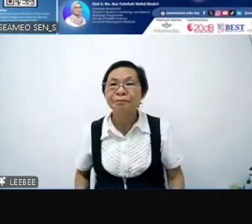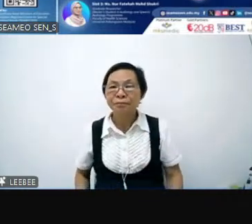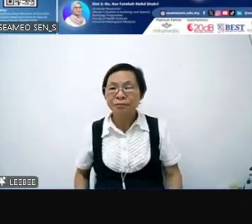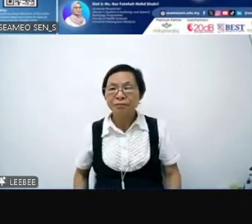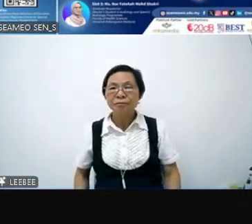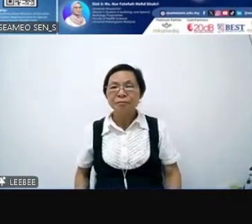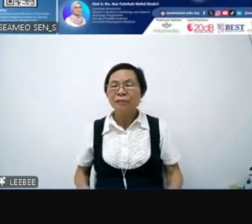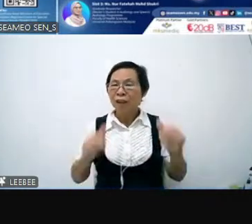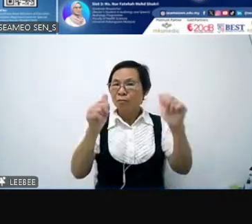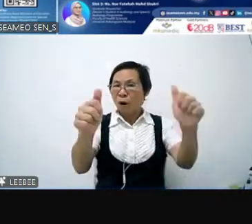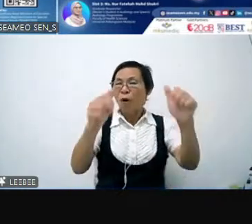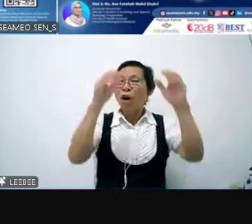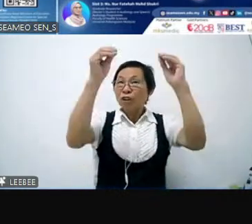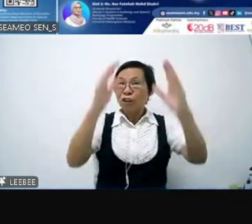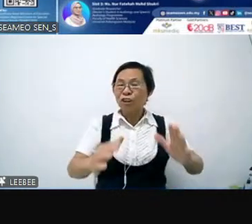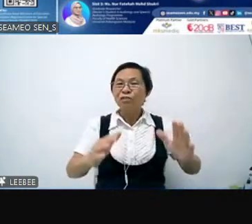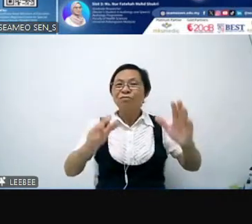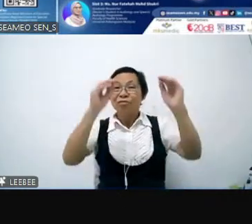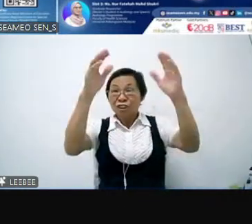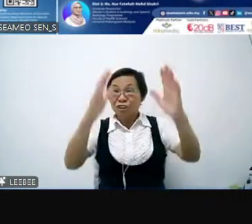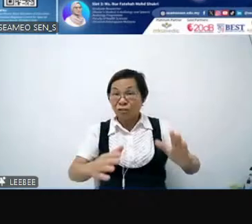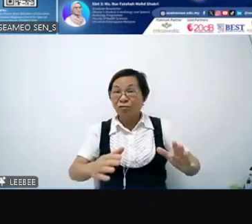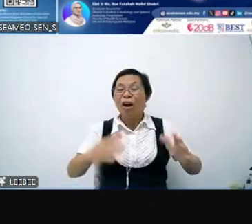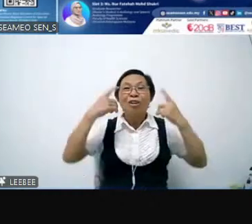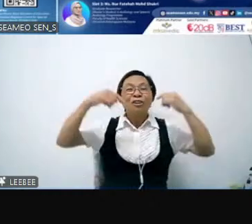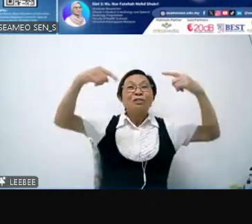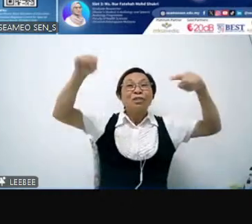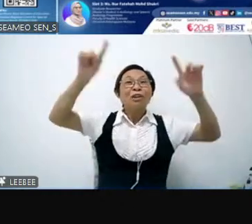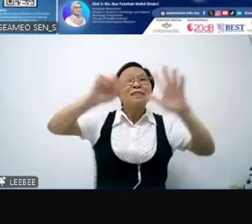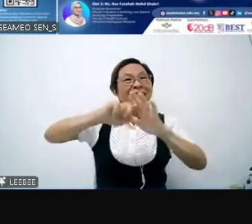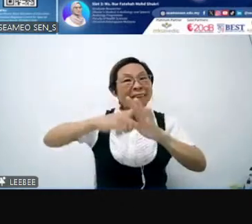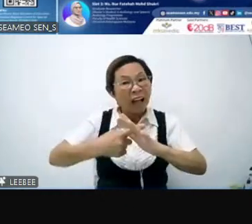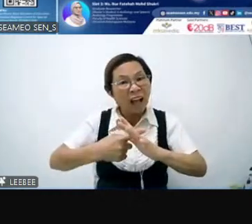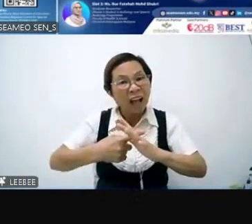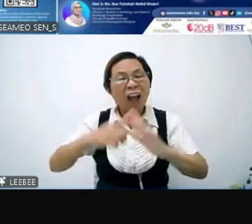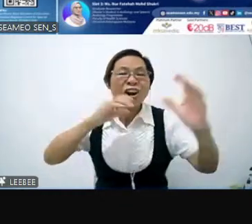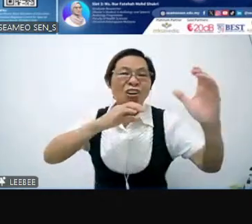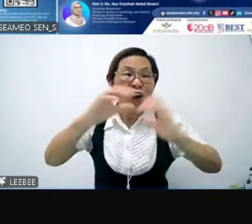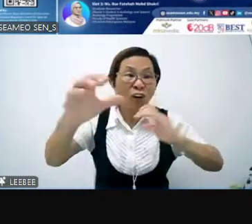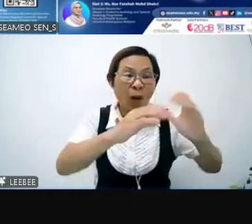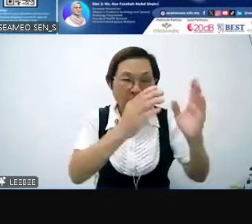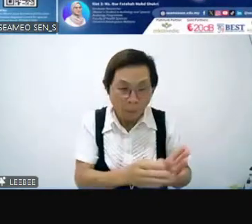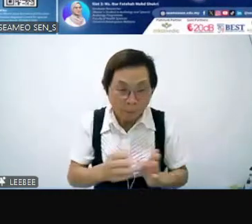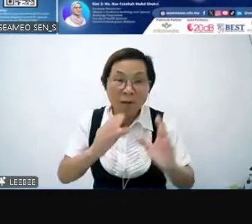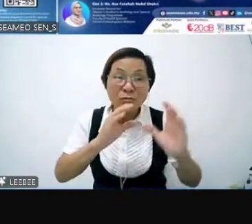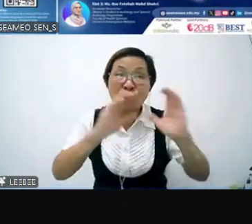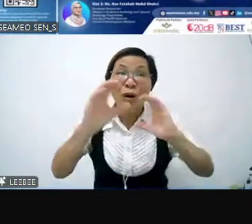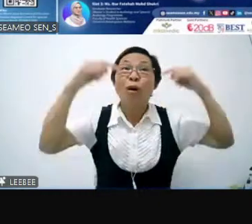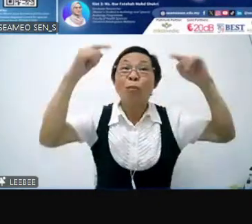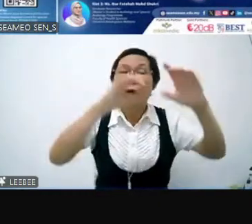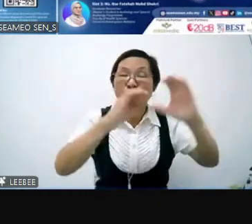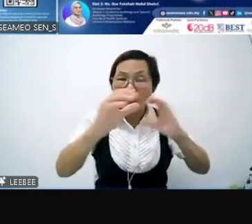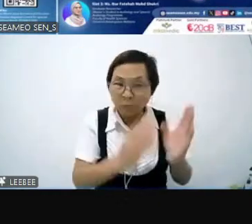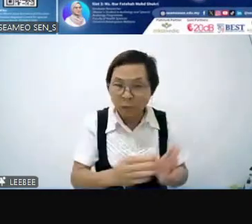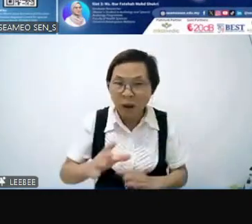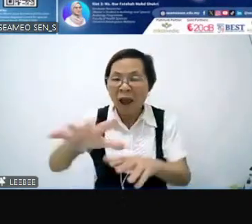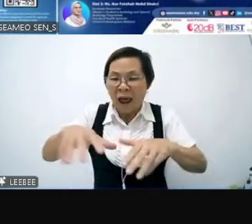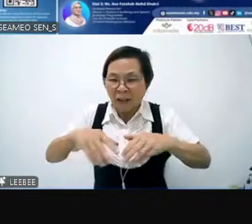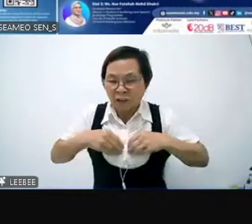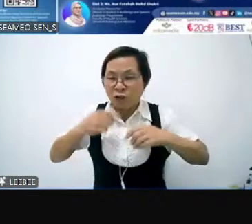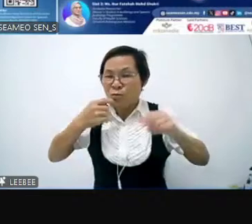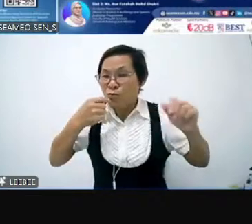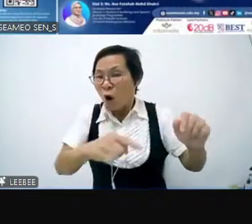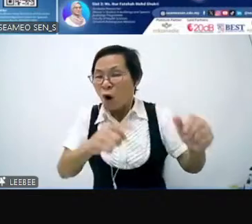Well done to our teachers. They have successfully implemented communication strategies and adapted instructions to